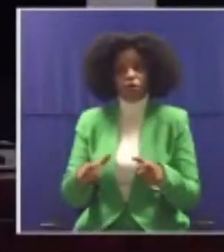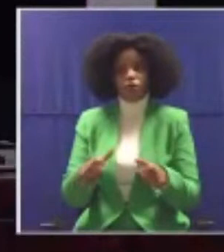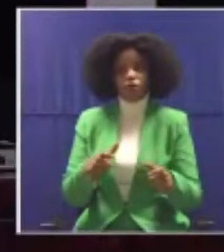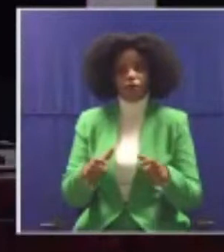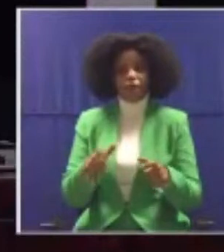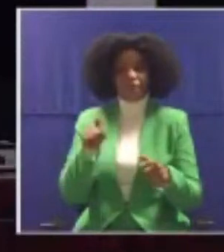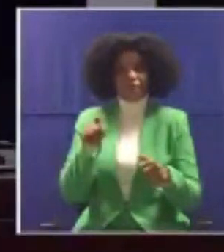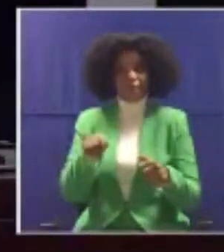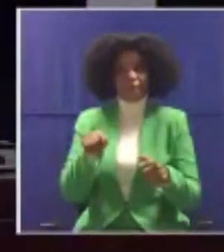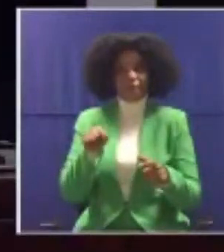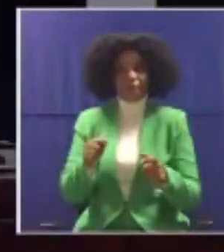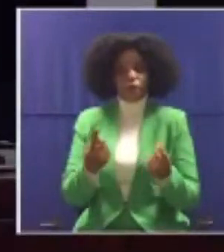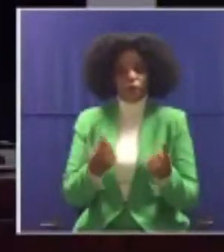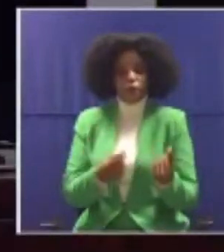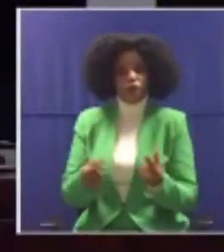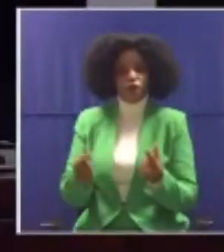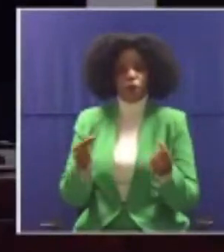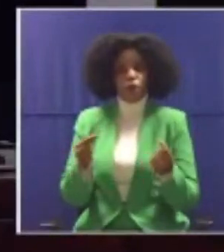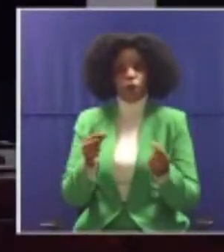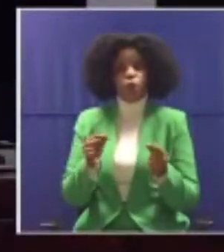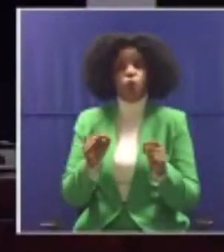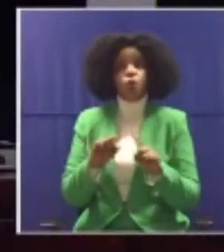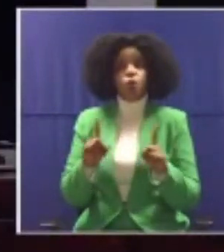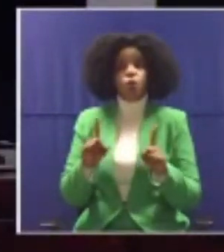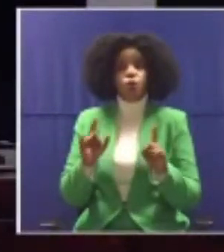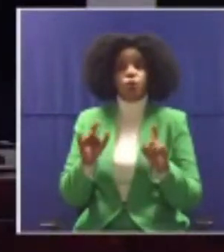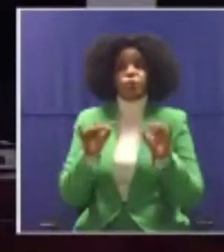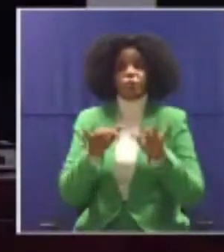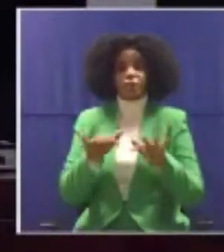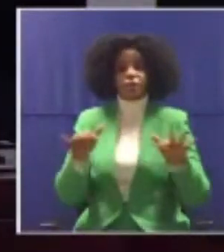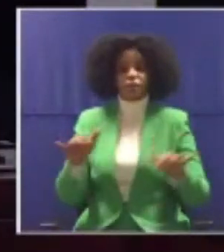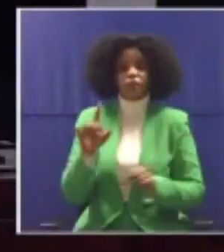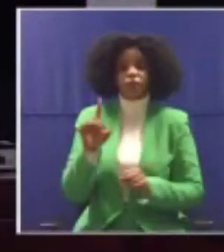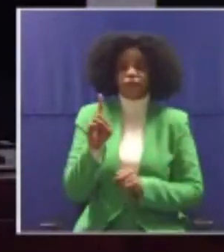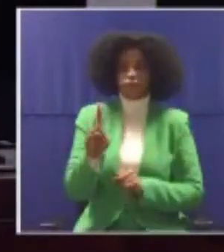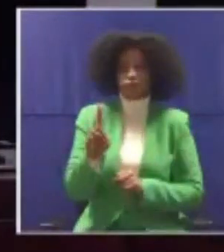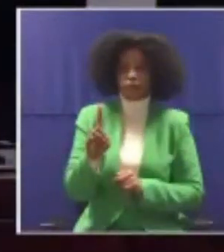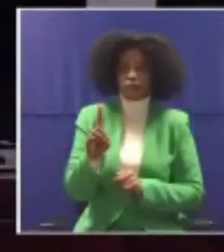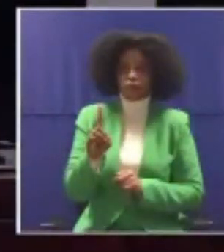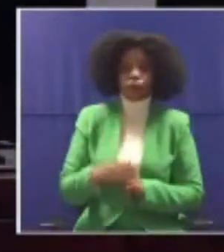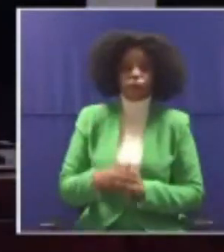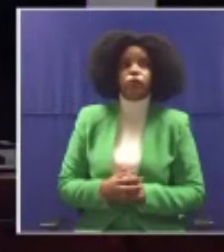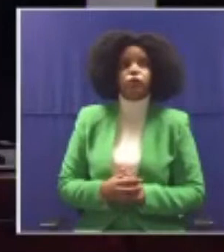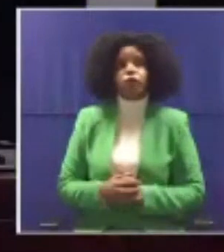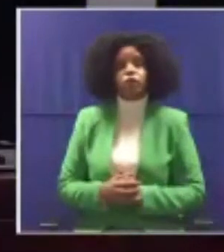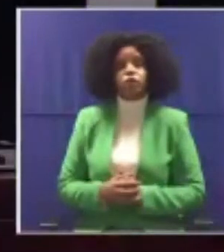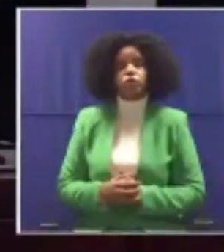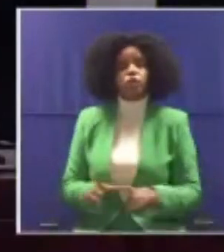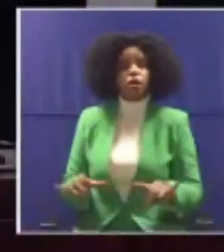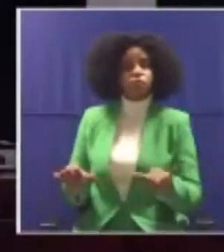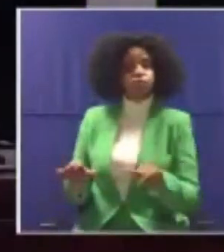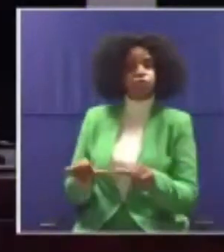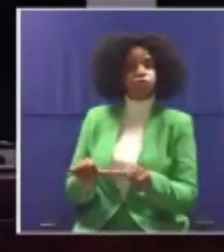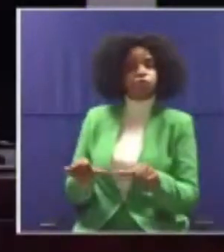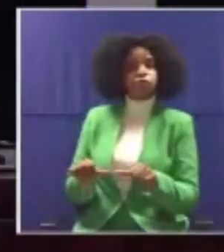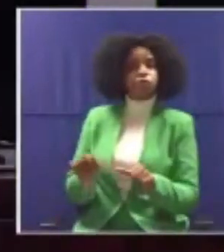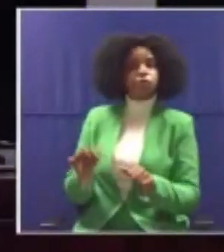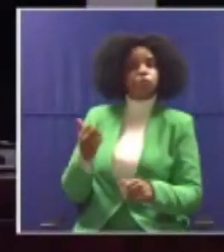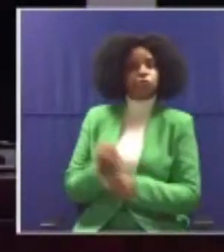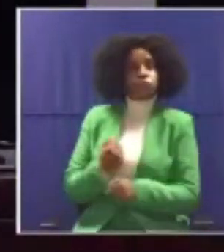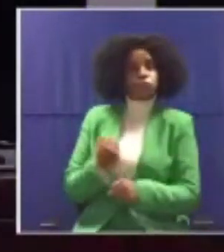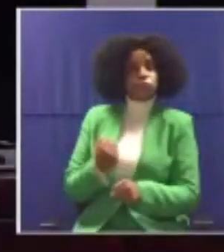of Batupili. The measurements of the performance of coalitions must be